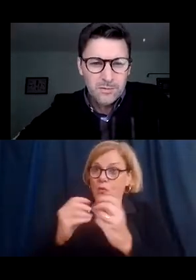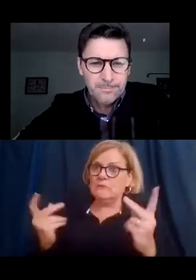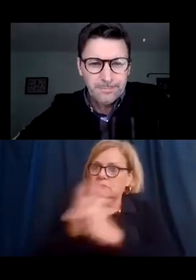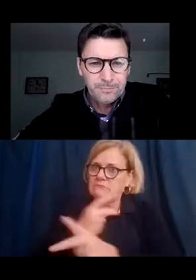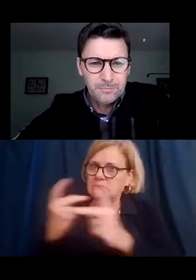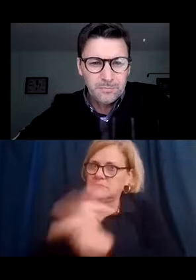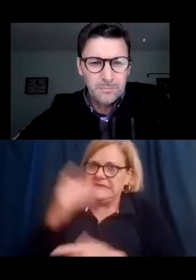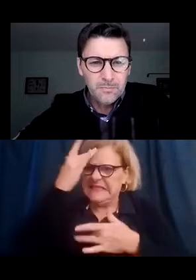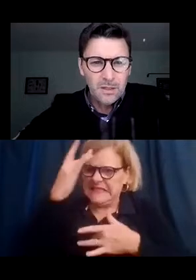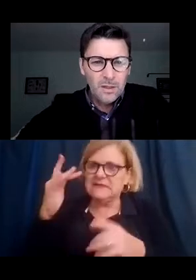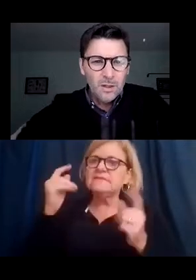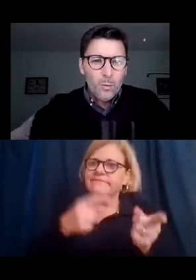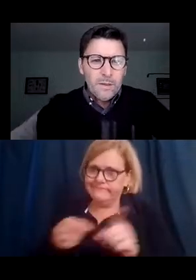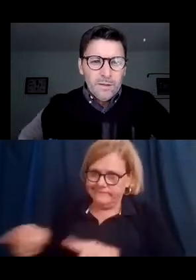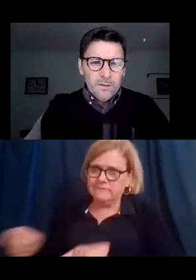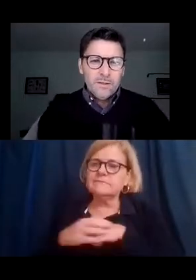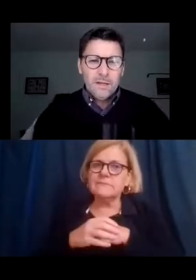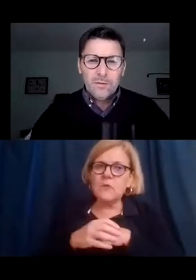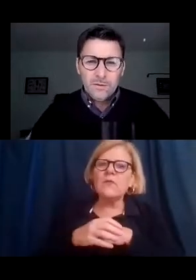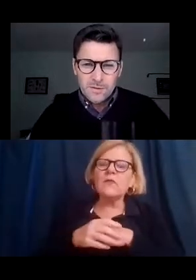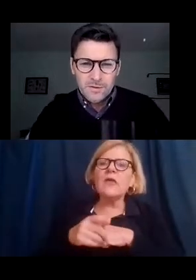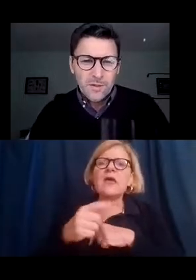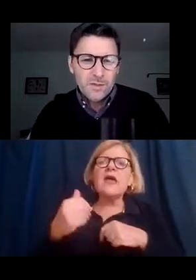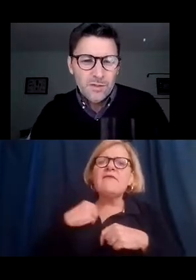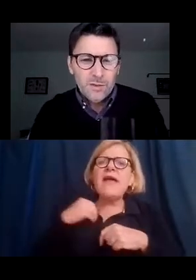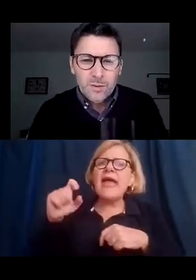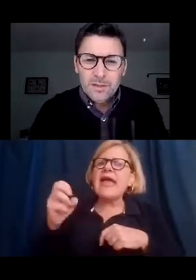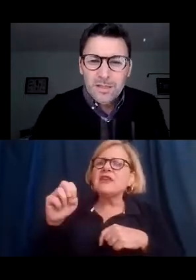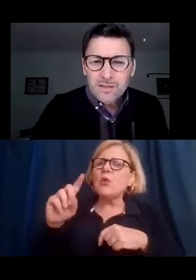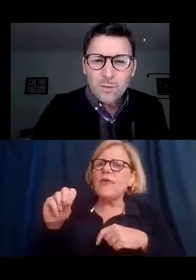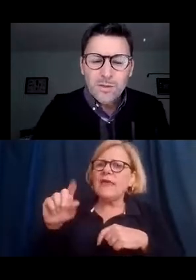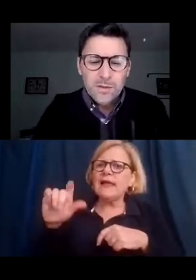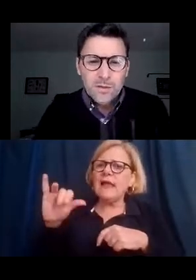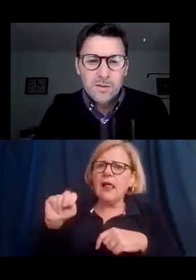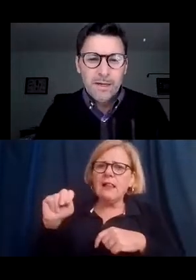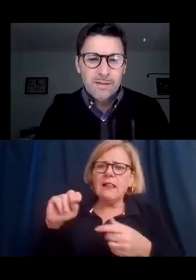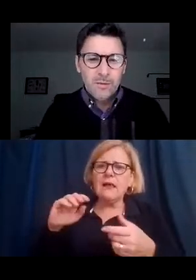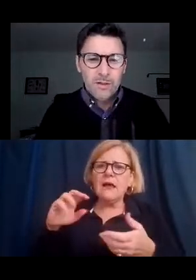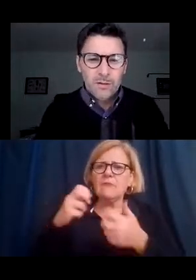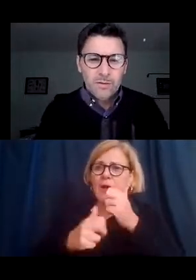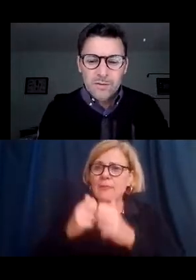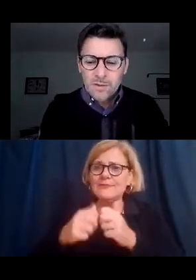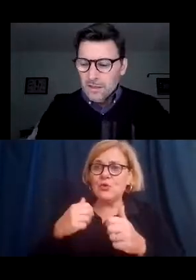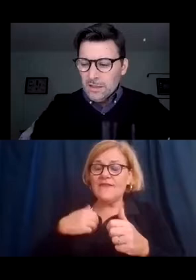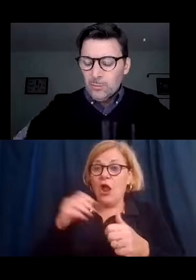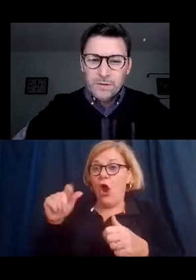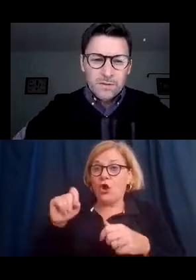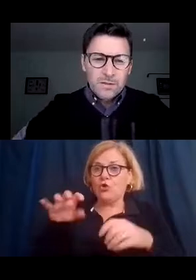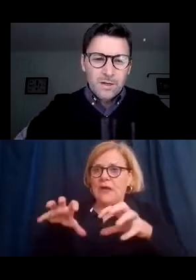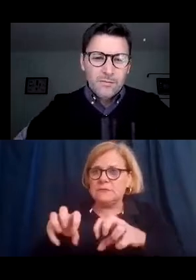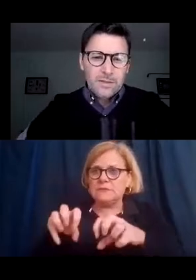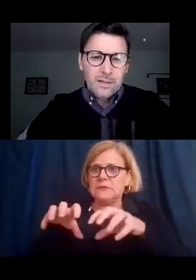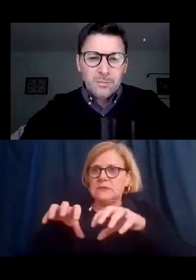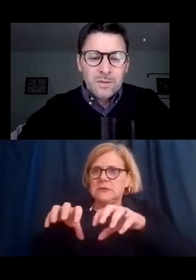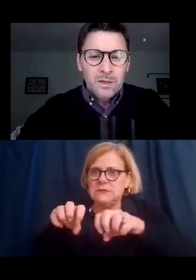typically is. When there is endothelial dysfunction, you can get squeezing or spasm of the arteries. We see